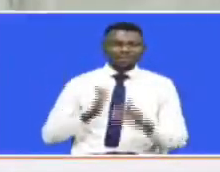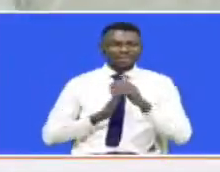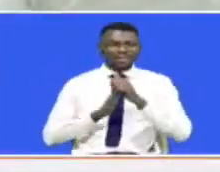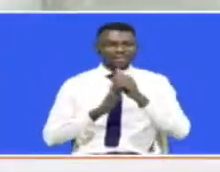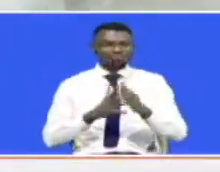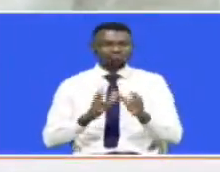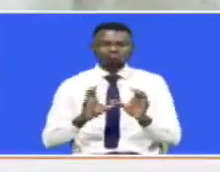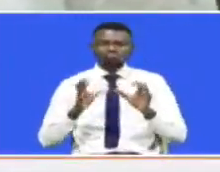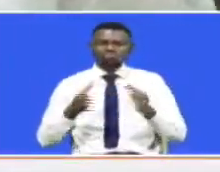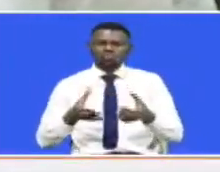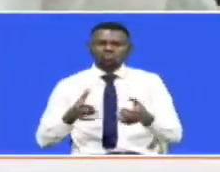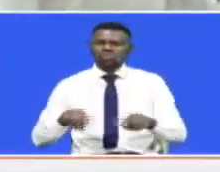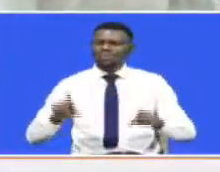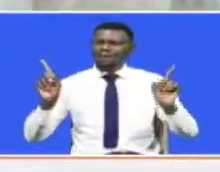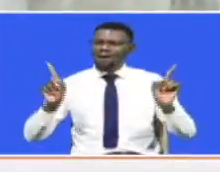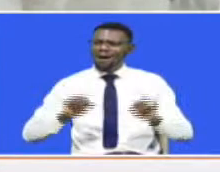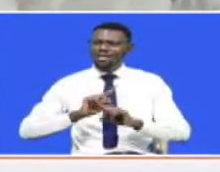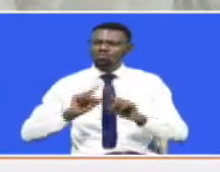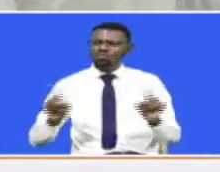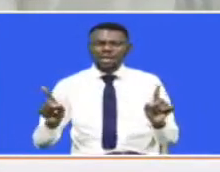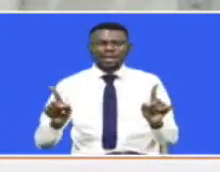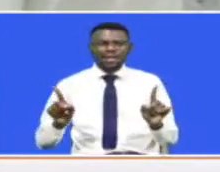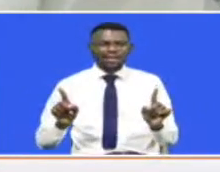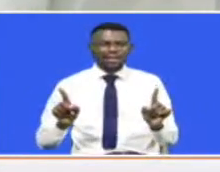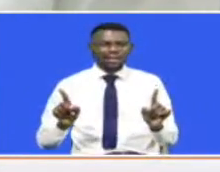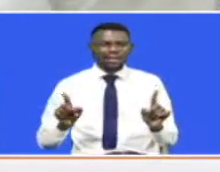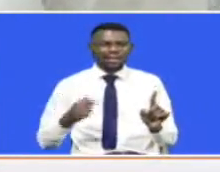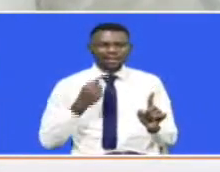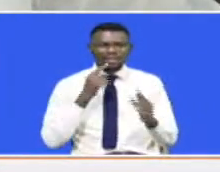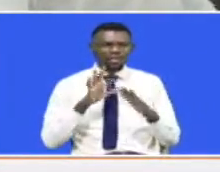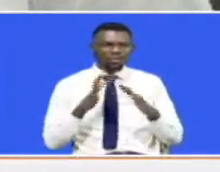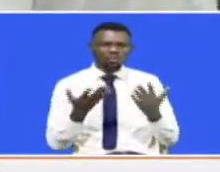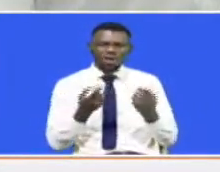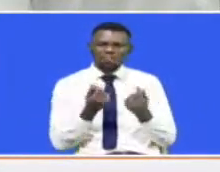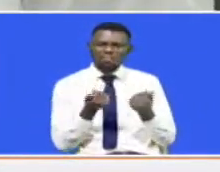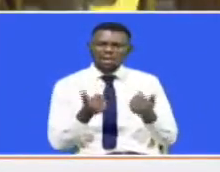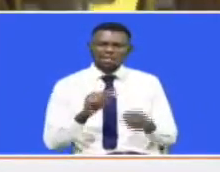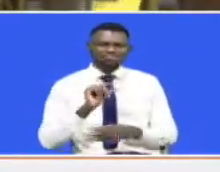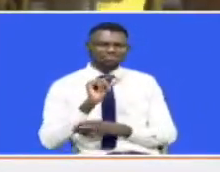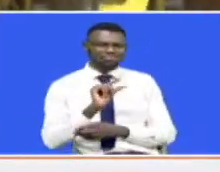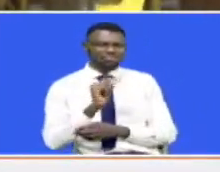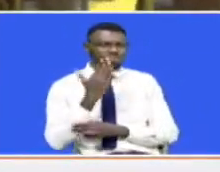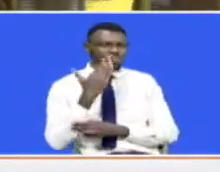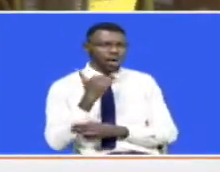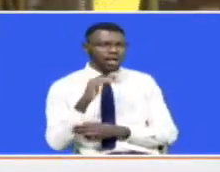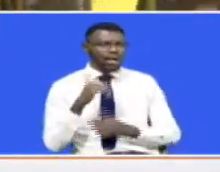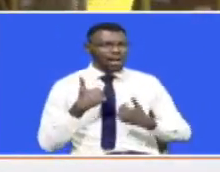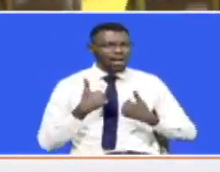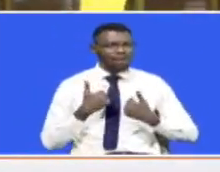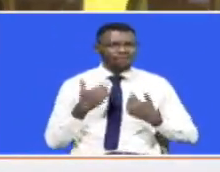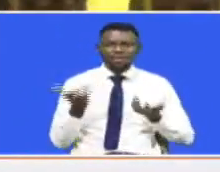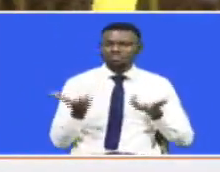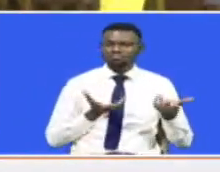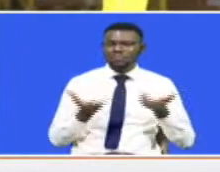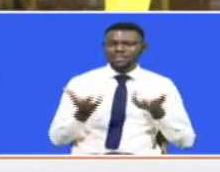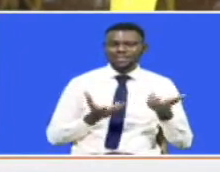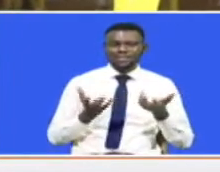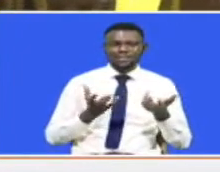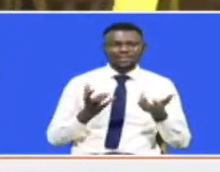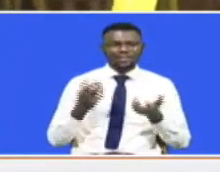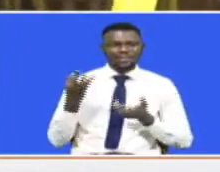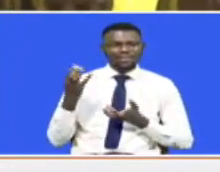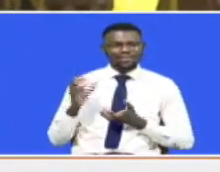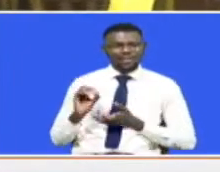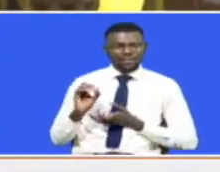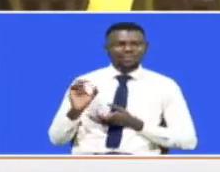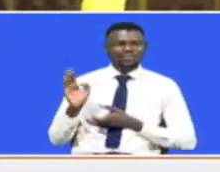of the cancellation, claiming that the amount is a drop in the ocean as it does business for Global Fund valued at 30 billion shillings